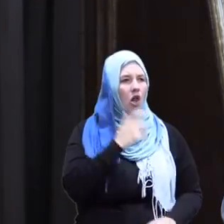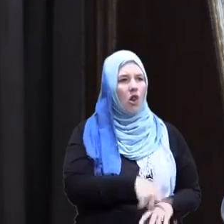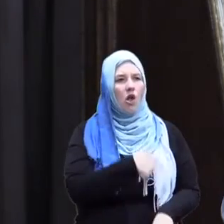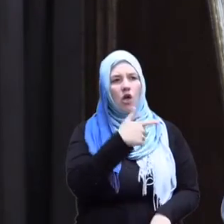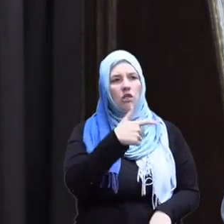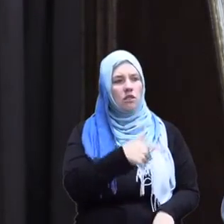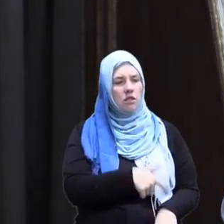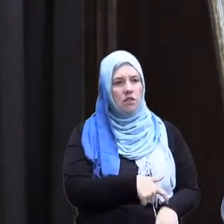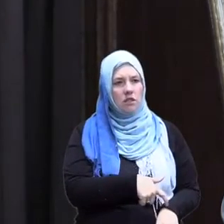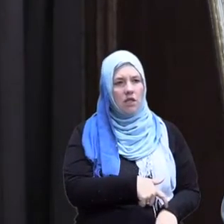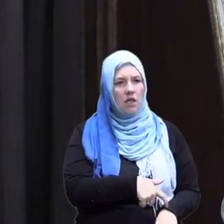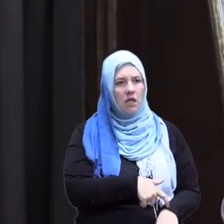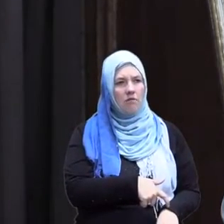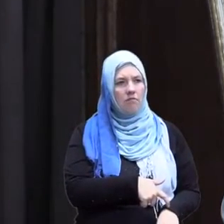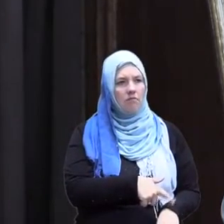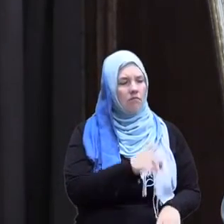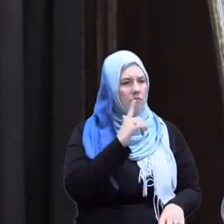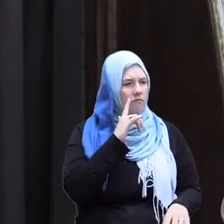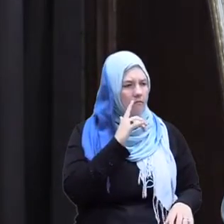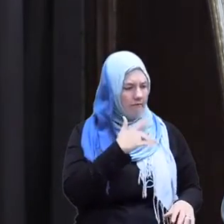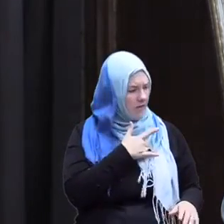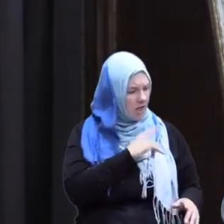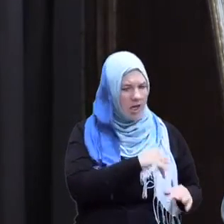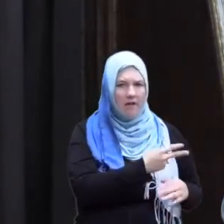it's not going to be more than a few days.